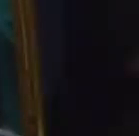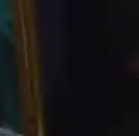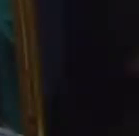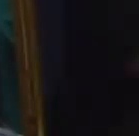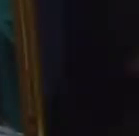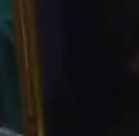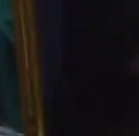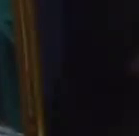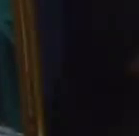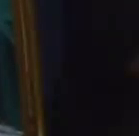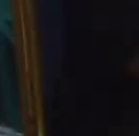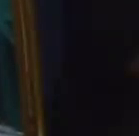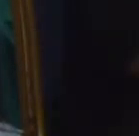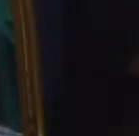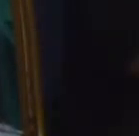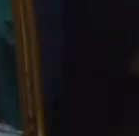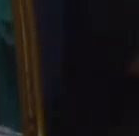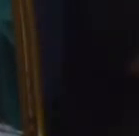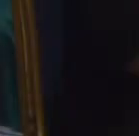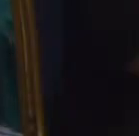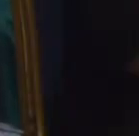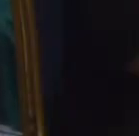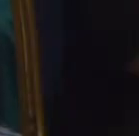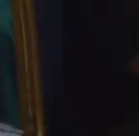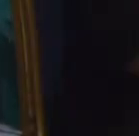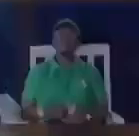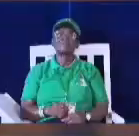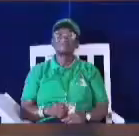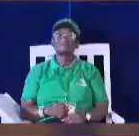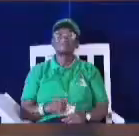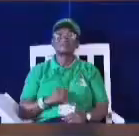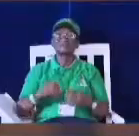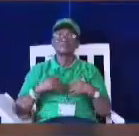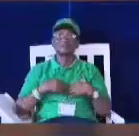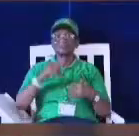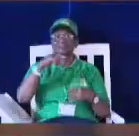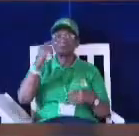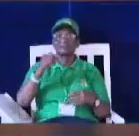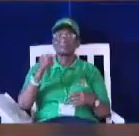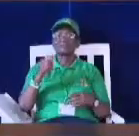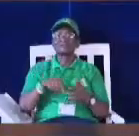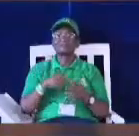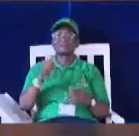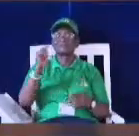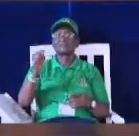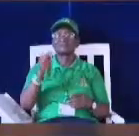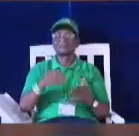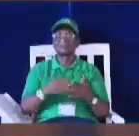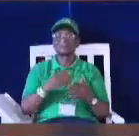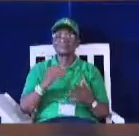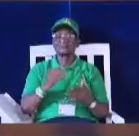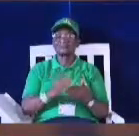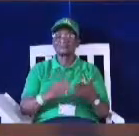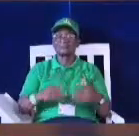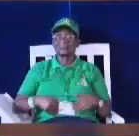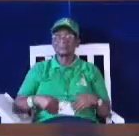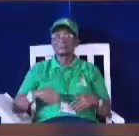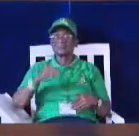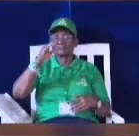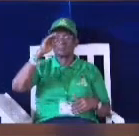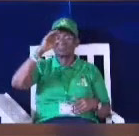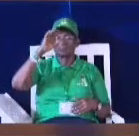Years ago, and you've had this testimony before, some young brothers went to the